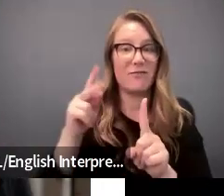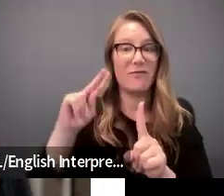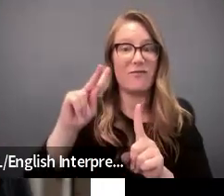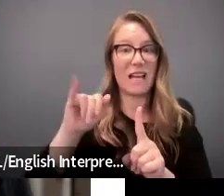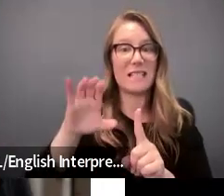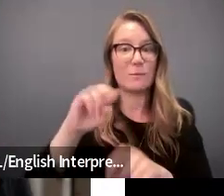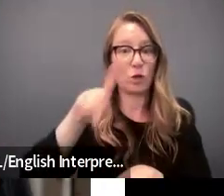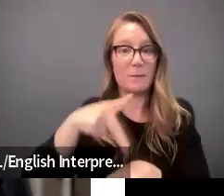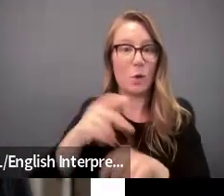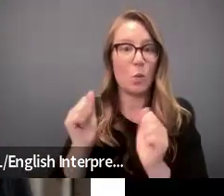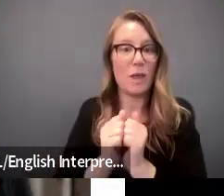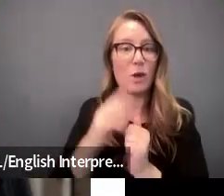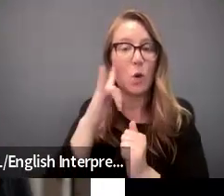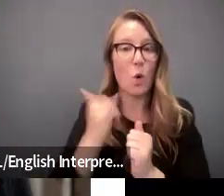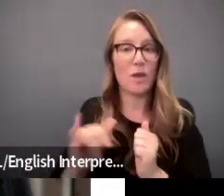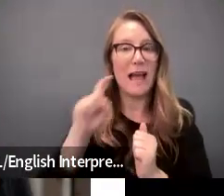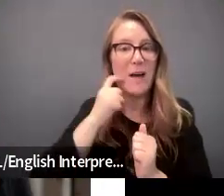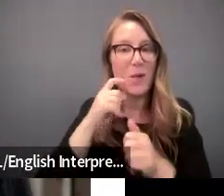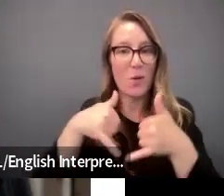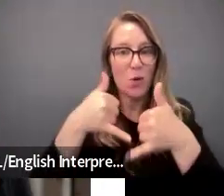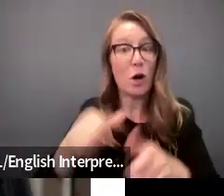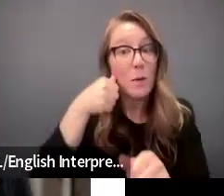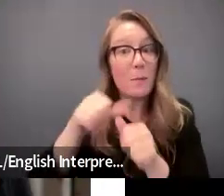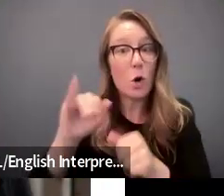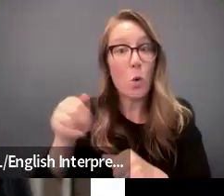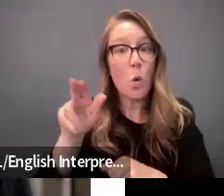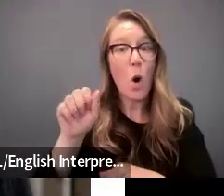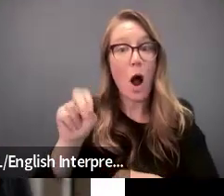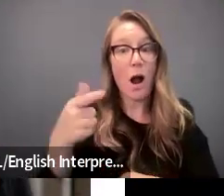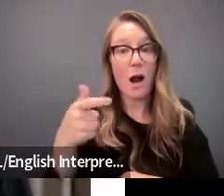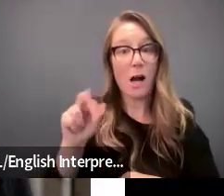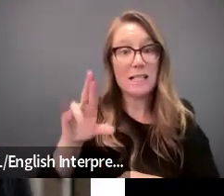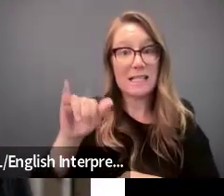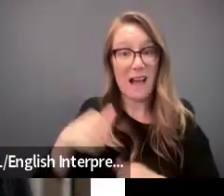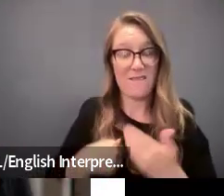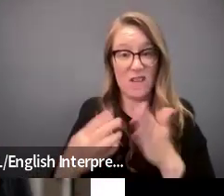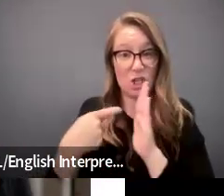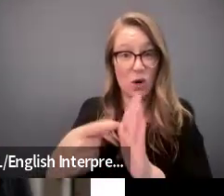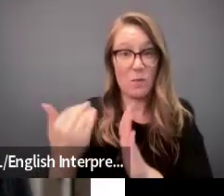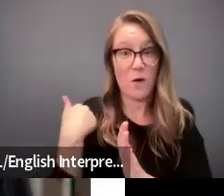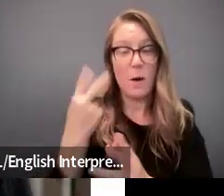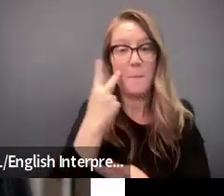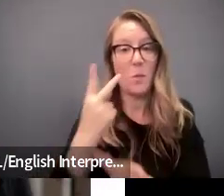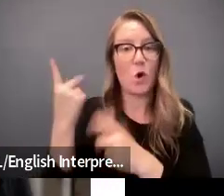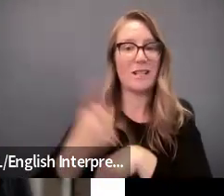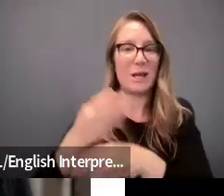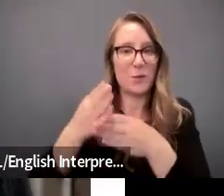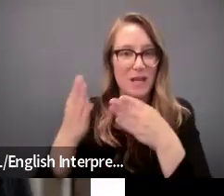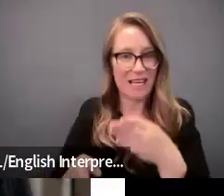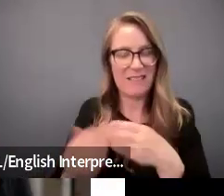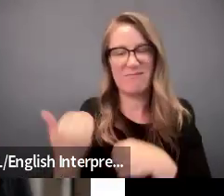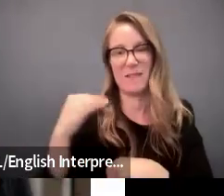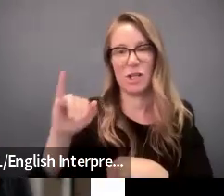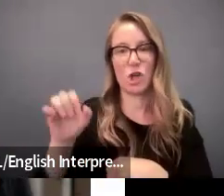principal with her Golden Apple Award. And then remember Juan Garcia that I showed you before? Over Memorial Day weekend at the